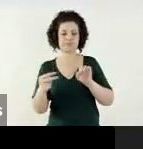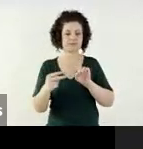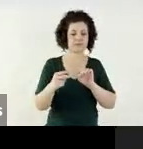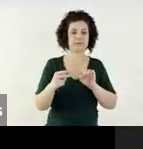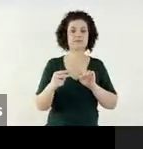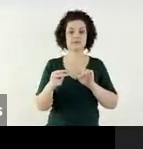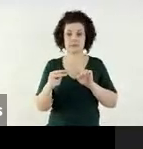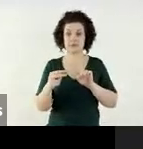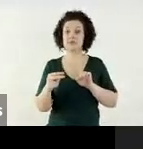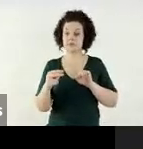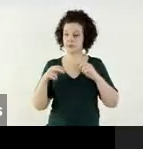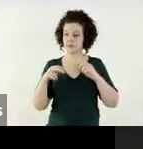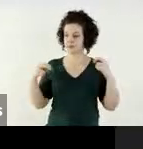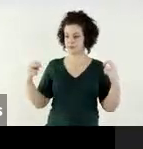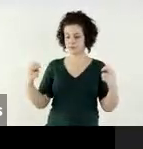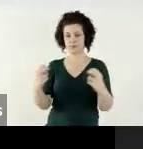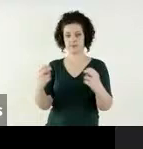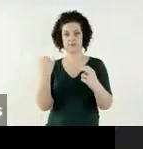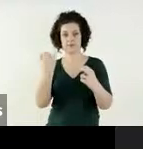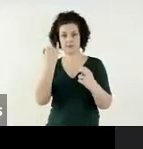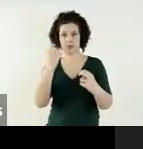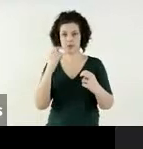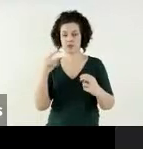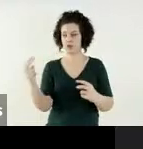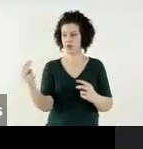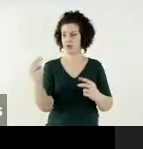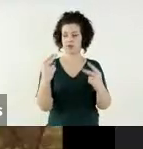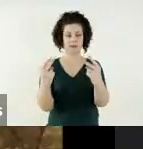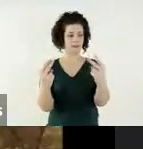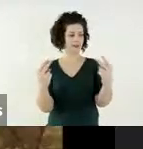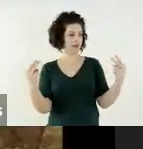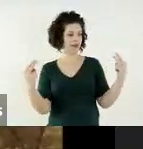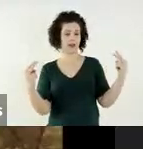upon. So I sort of co-opted that here.